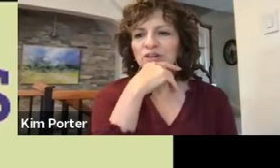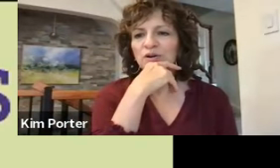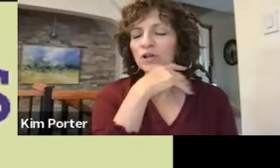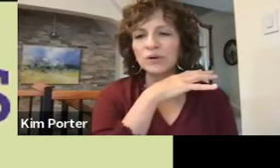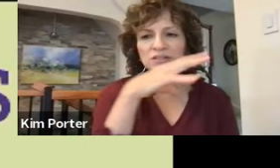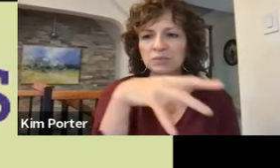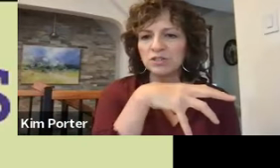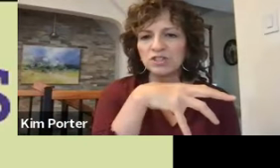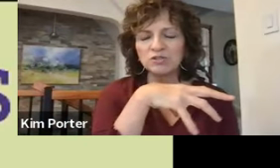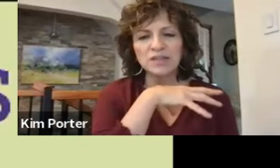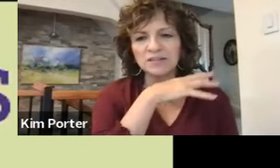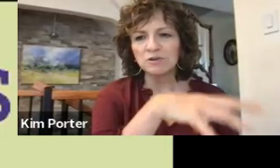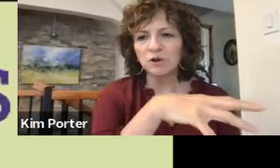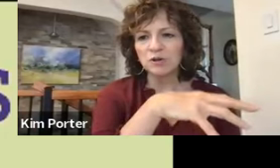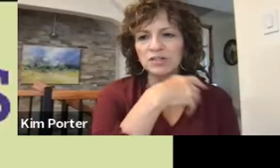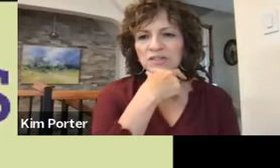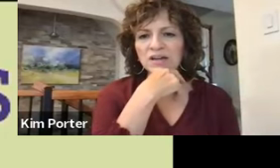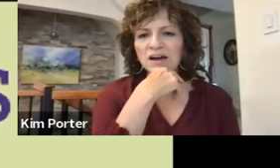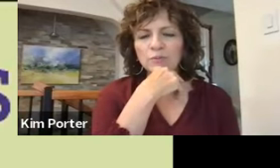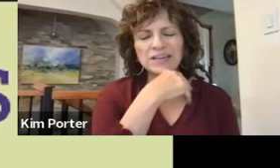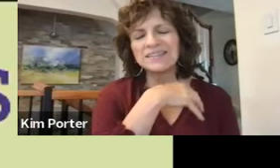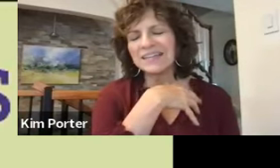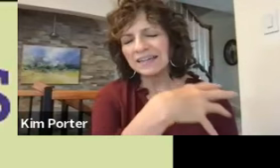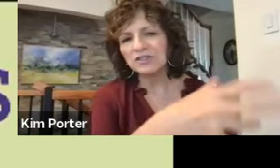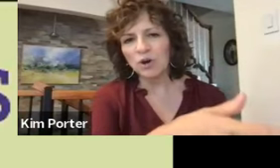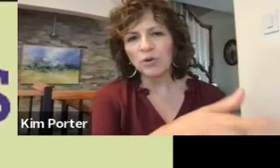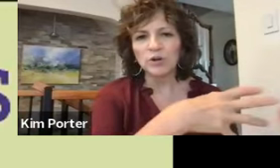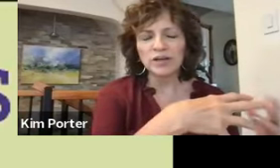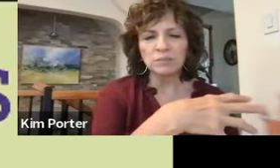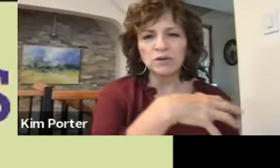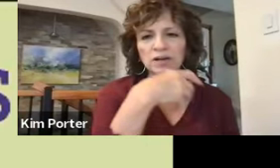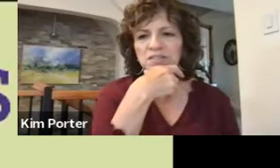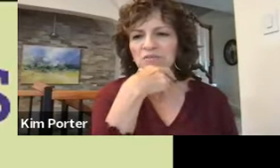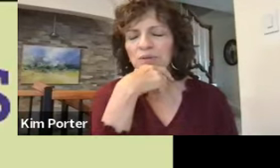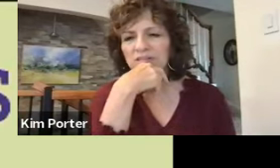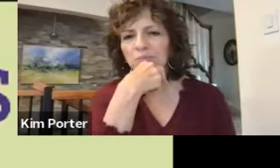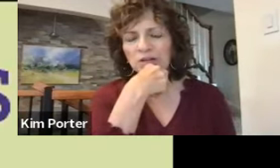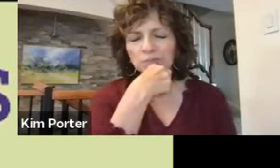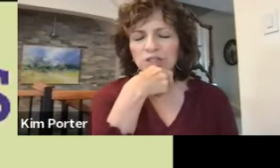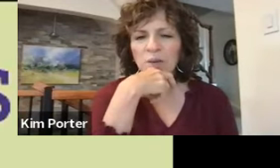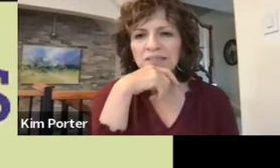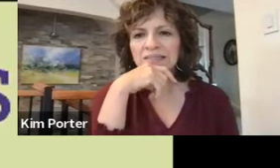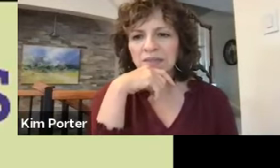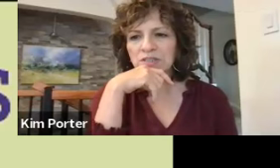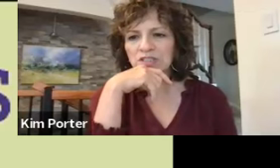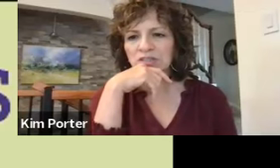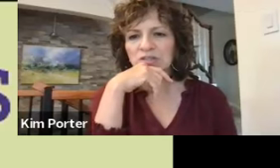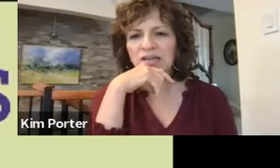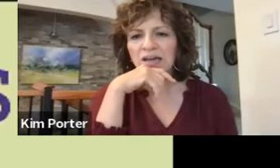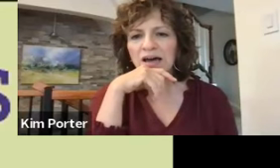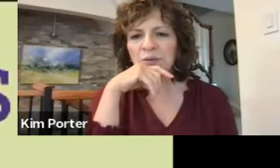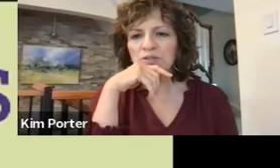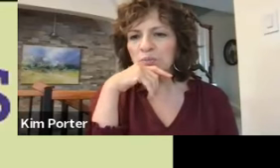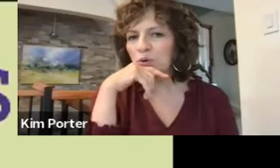inclusive. They're all around substance use. That is our focus. We get into co-occurring and mental health stuff, but it's predominantly substance